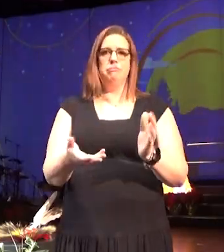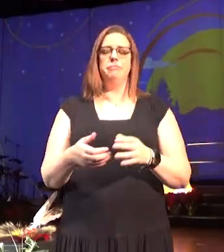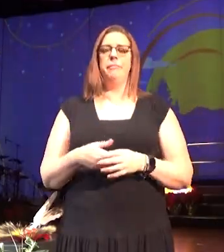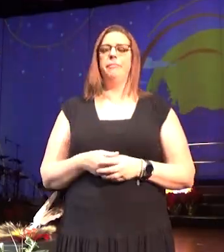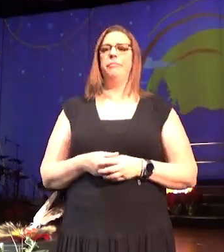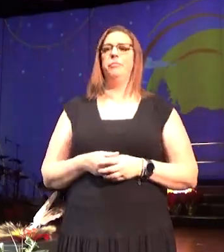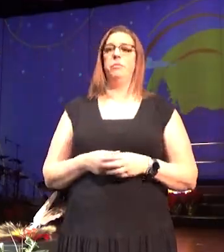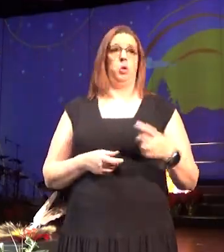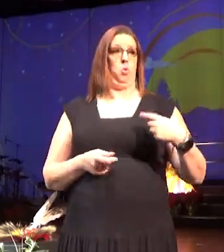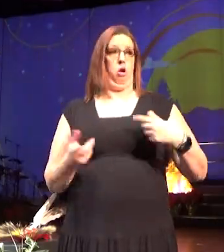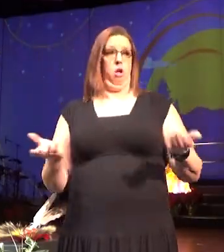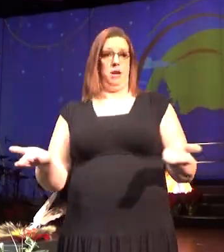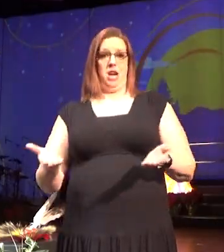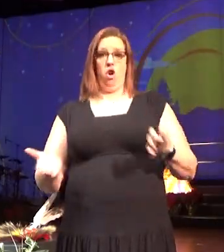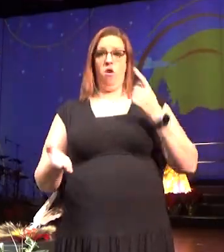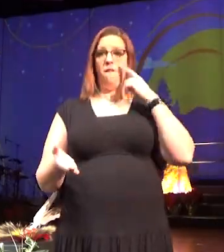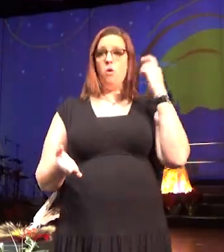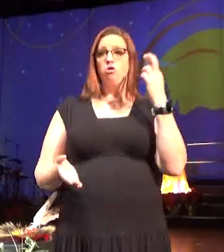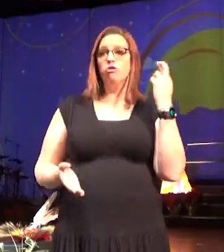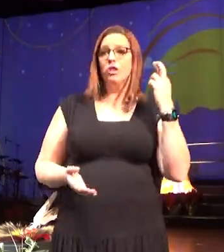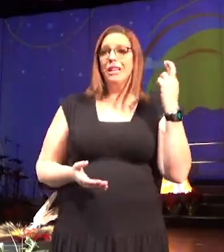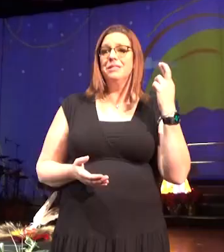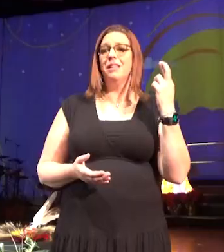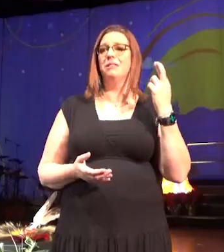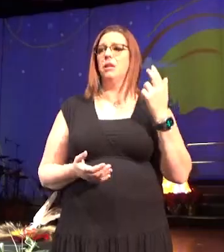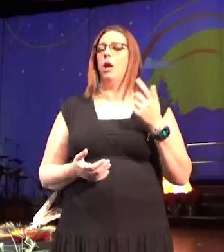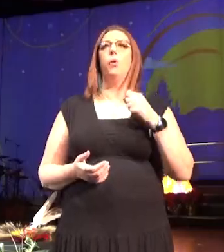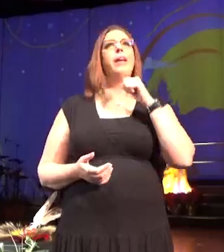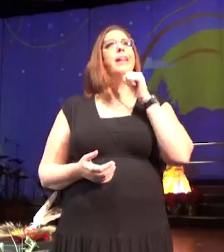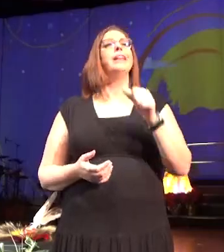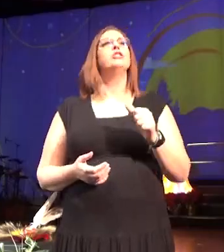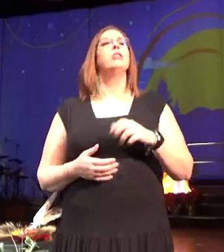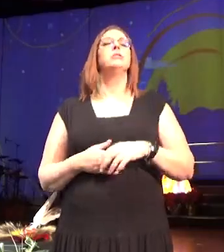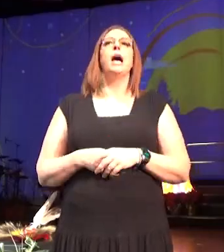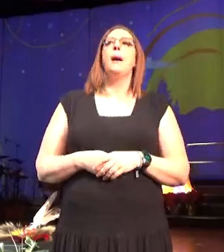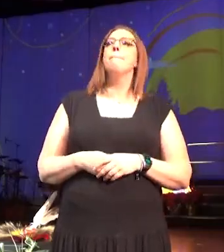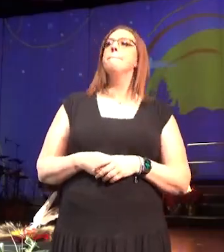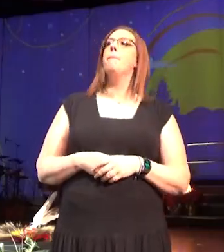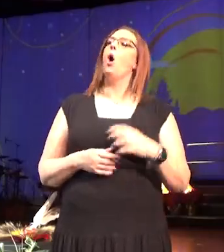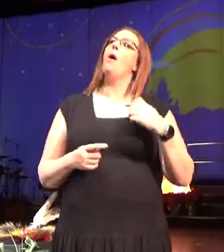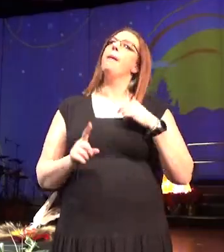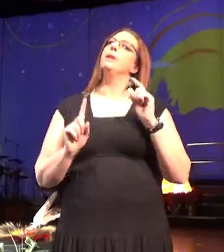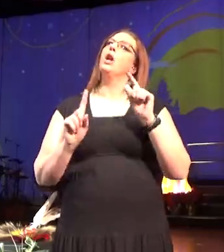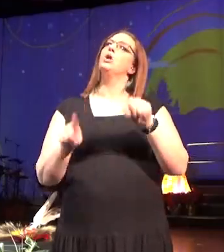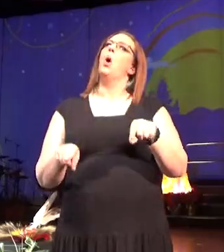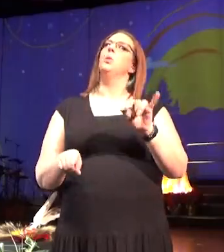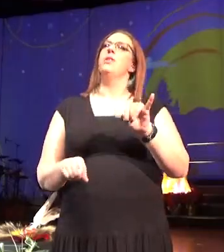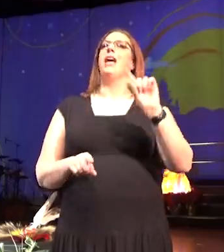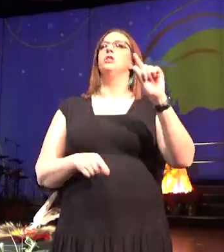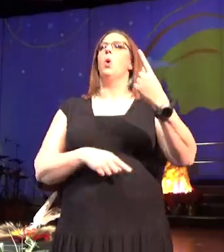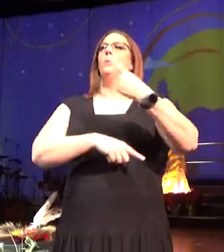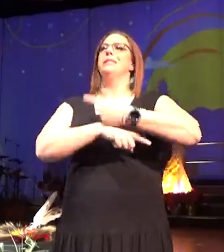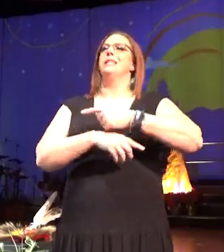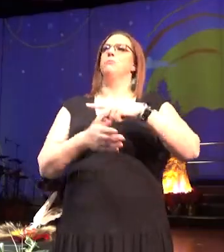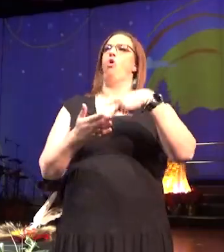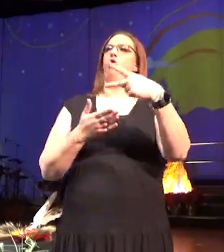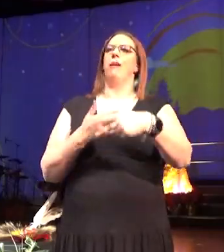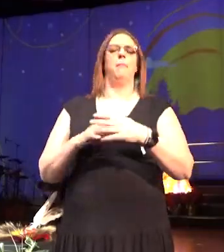Because we're all here for a reason. You didn't just say, "Oh, I'm going to go to that Solstice program."